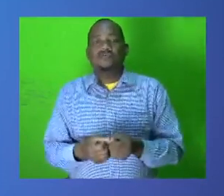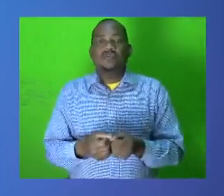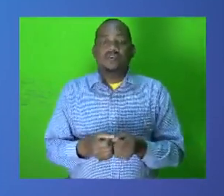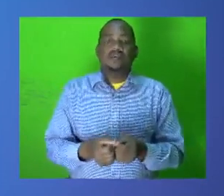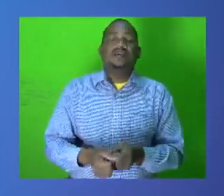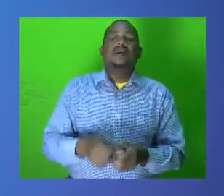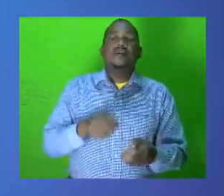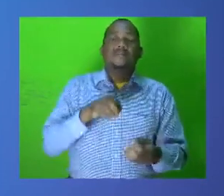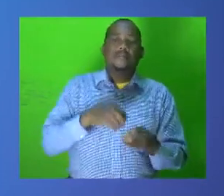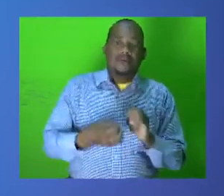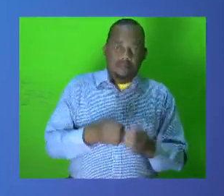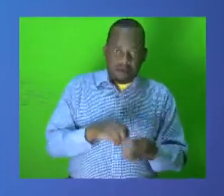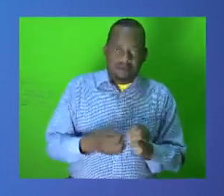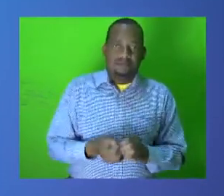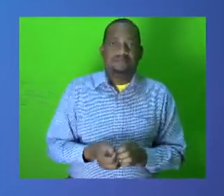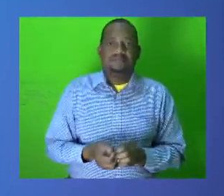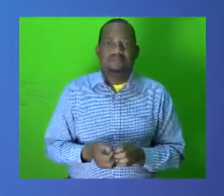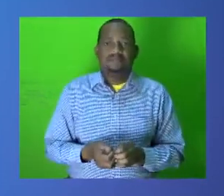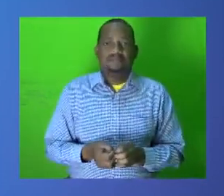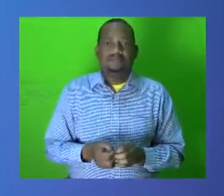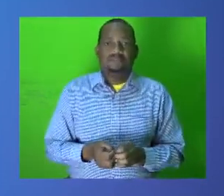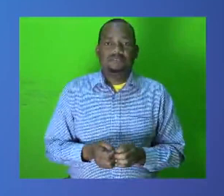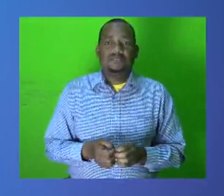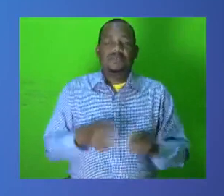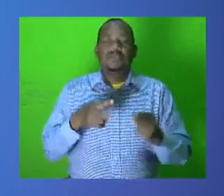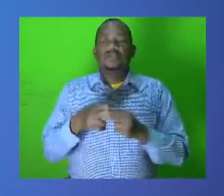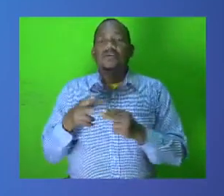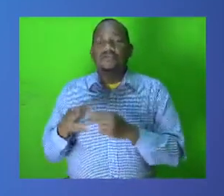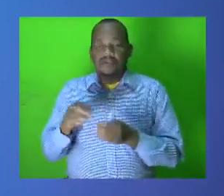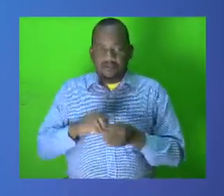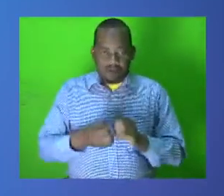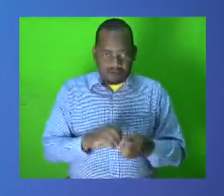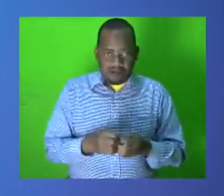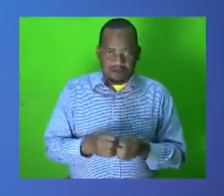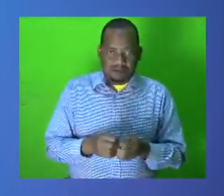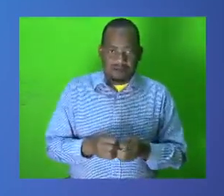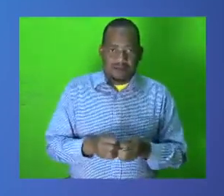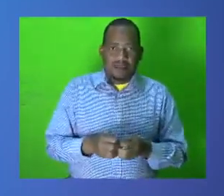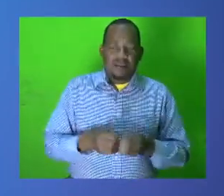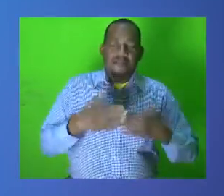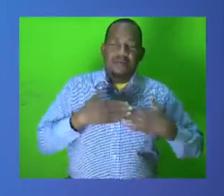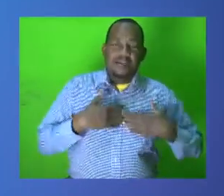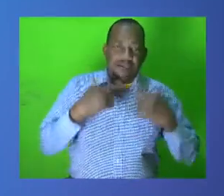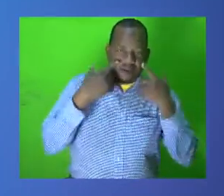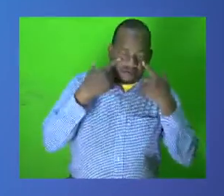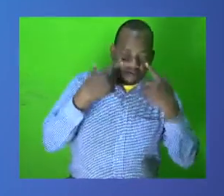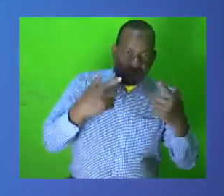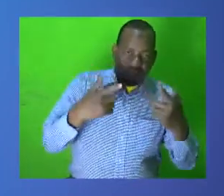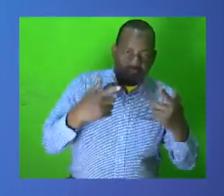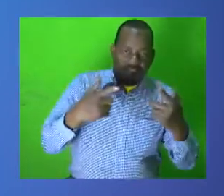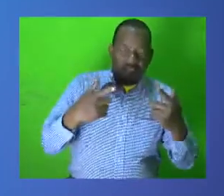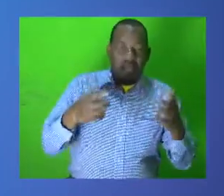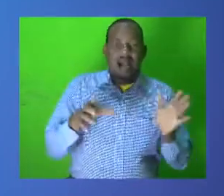students. Well tried, my students. So, my dear viewers and